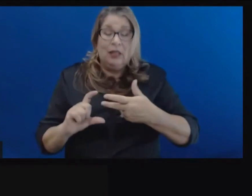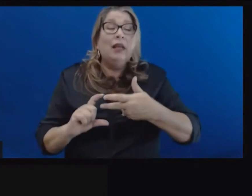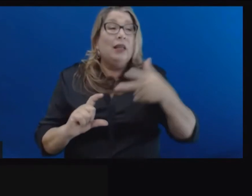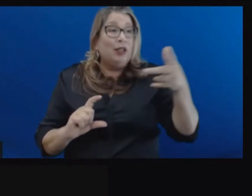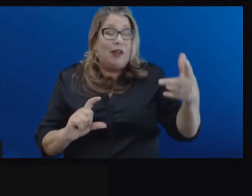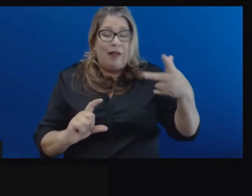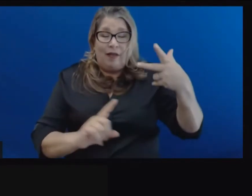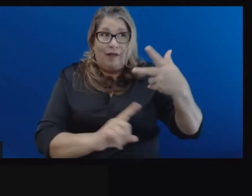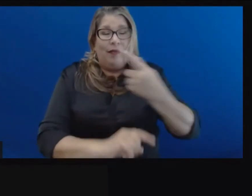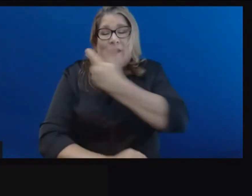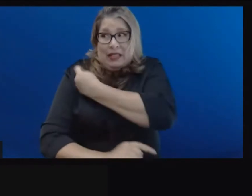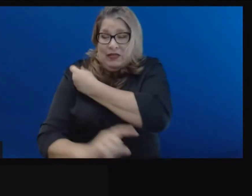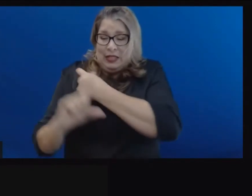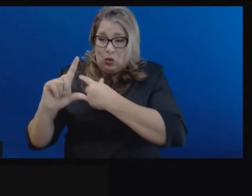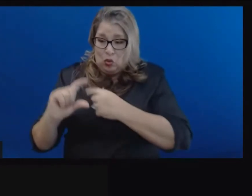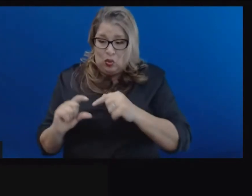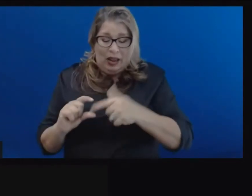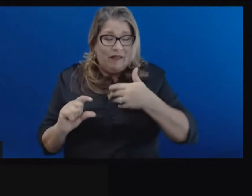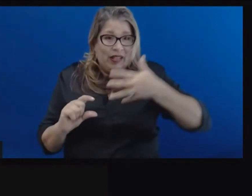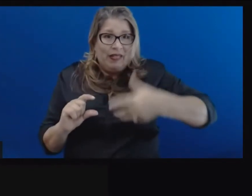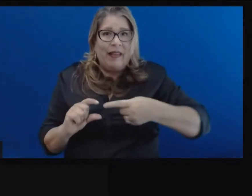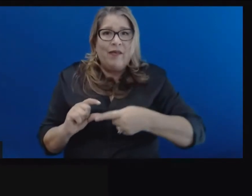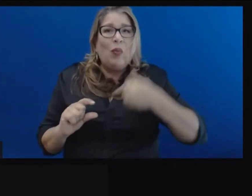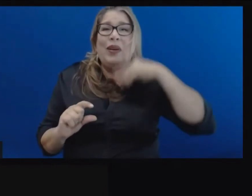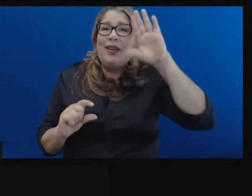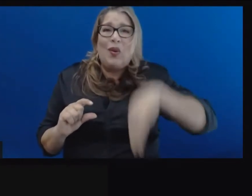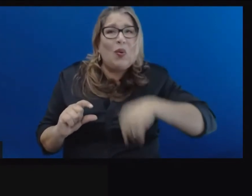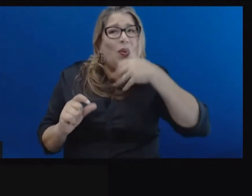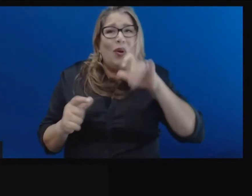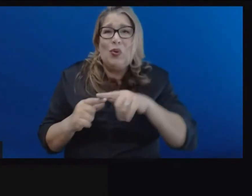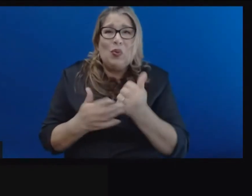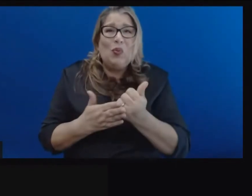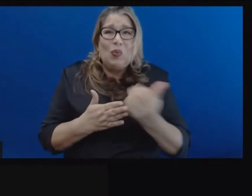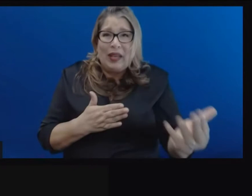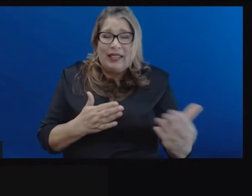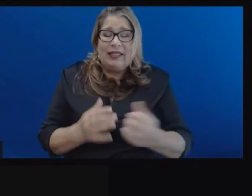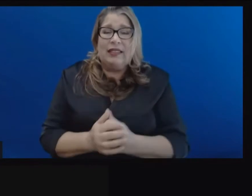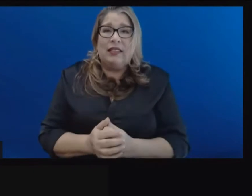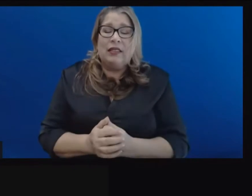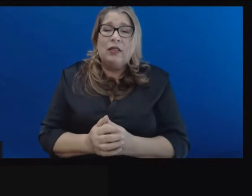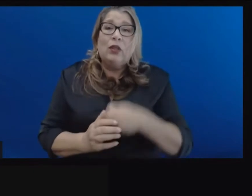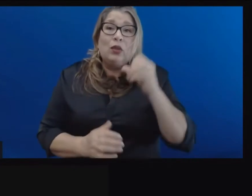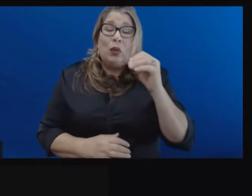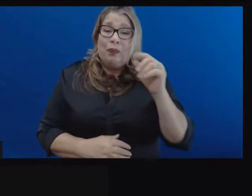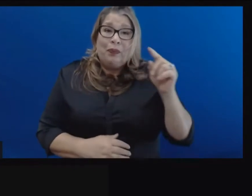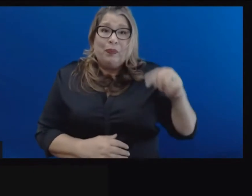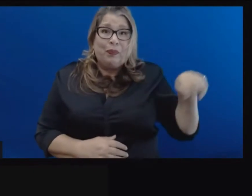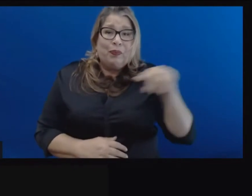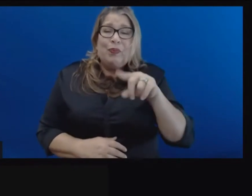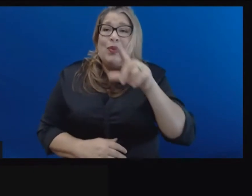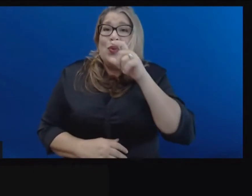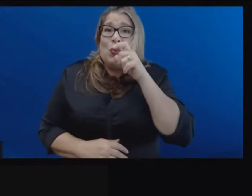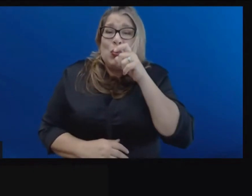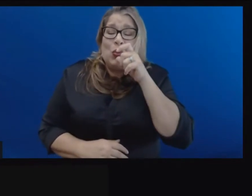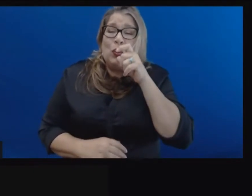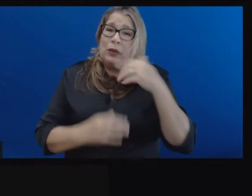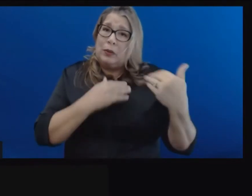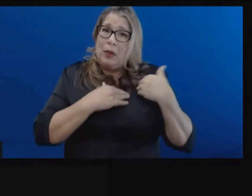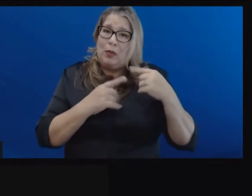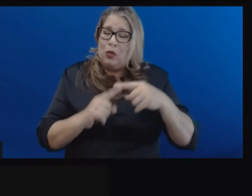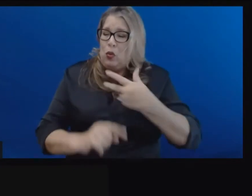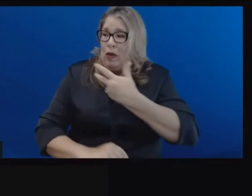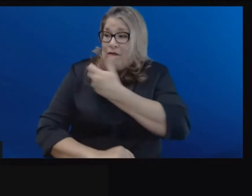that our providers and those who are in charge of vaccinating are very thoughtful, innovative people, that they have access